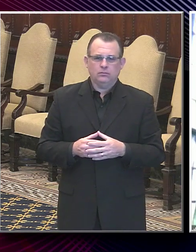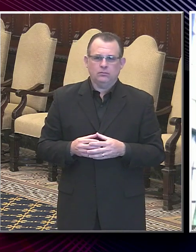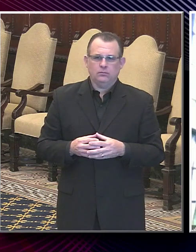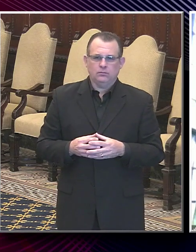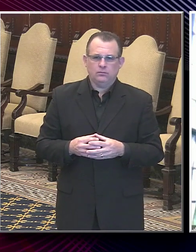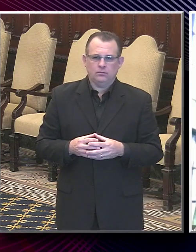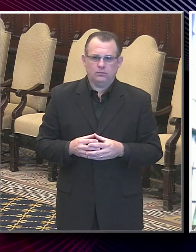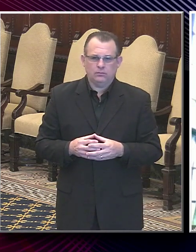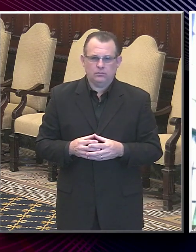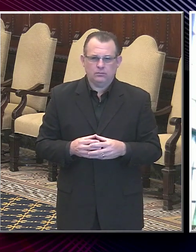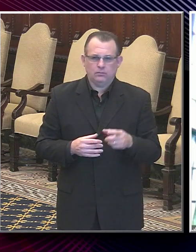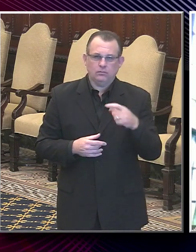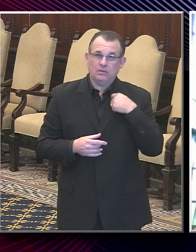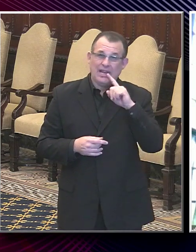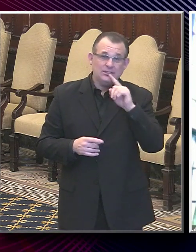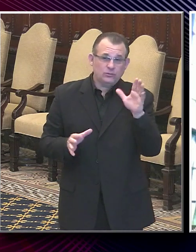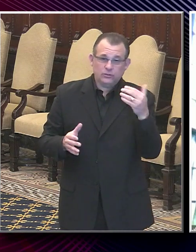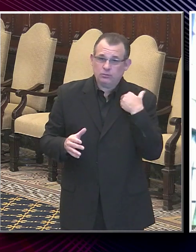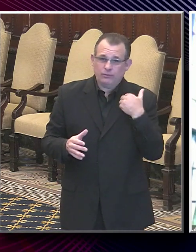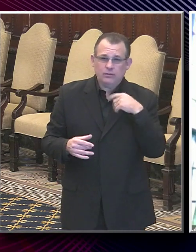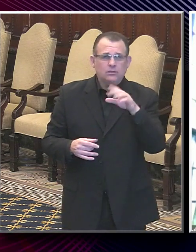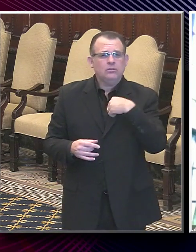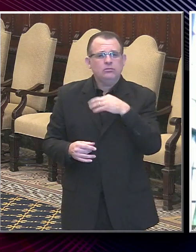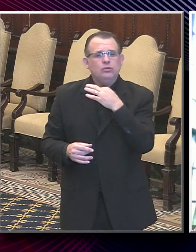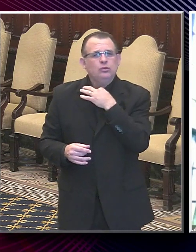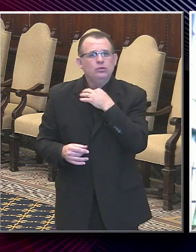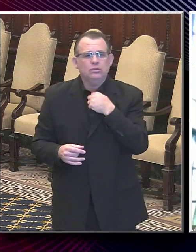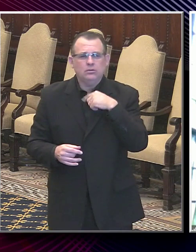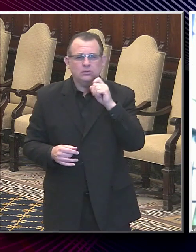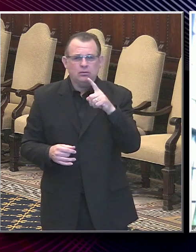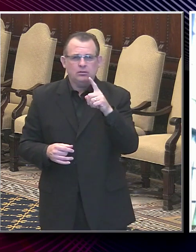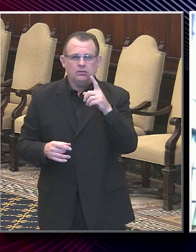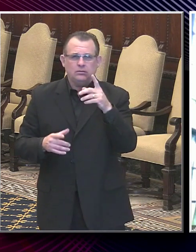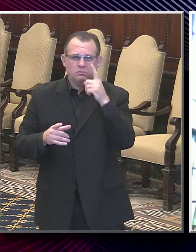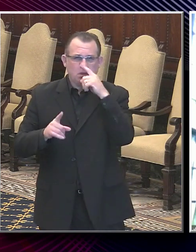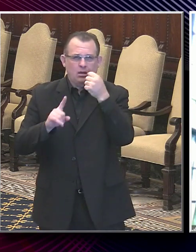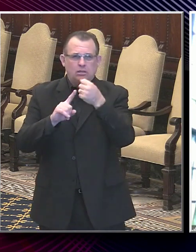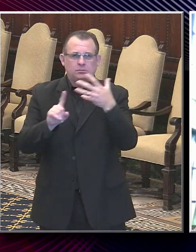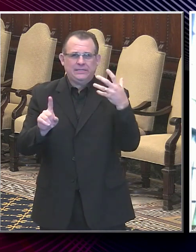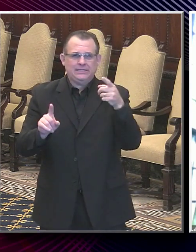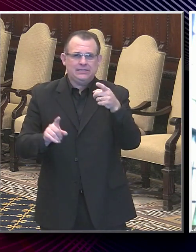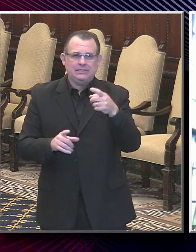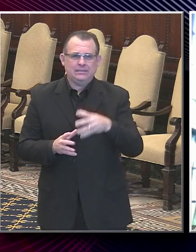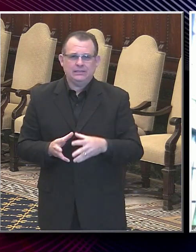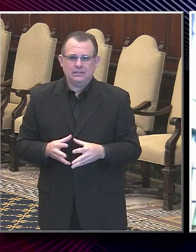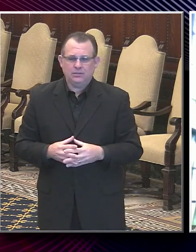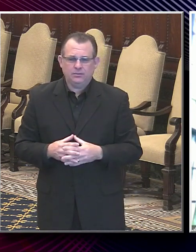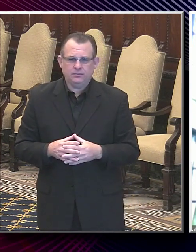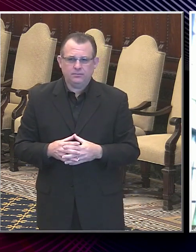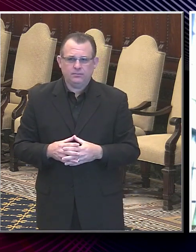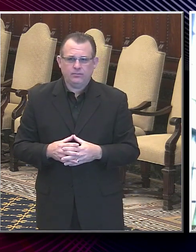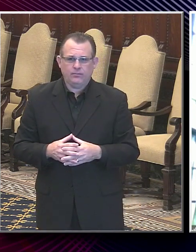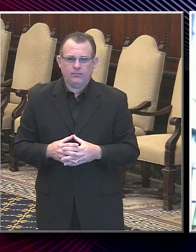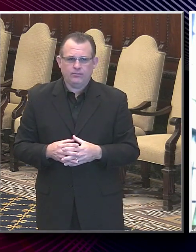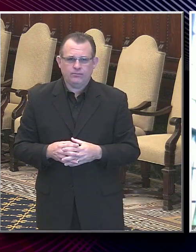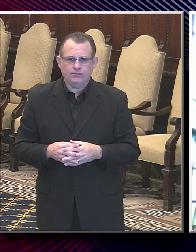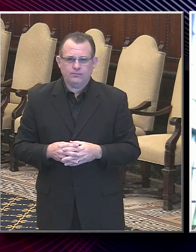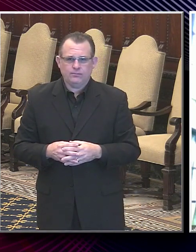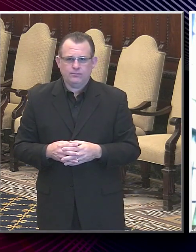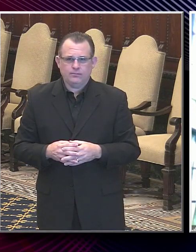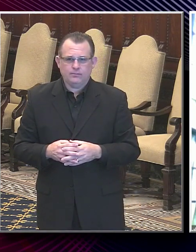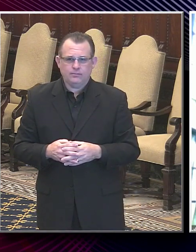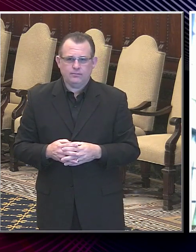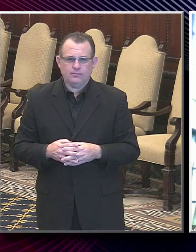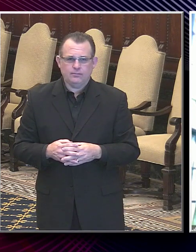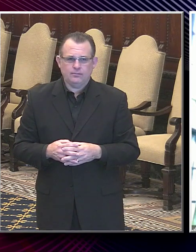earlier, I was just curious about if you could provide an update. It sounds like you didn't